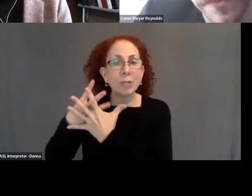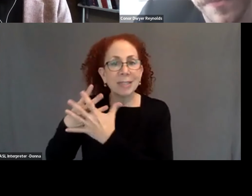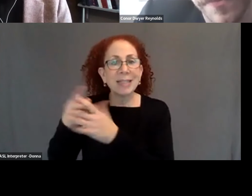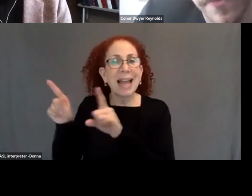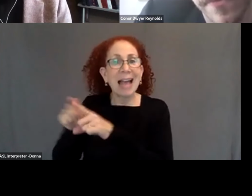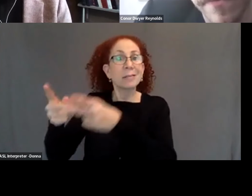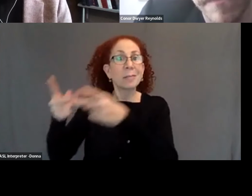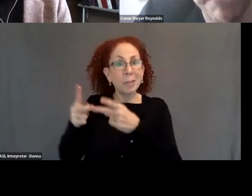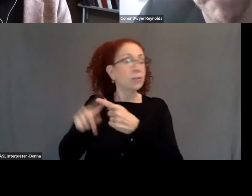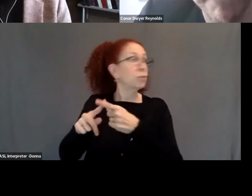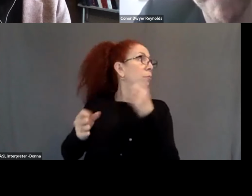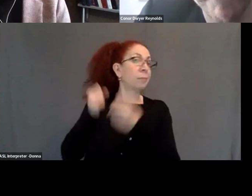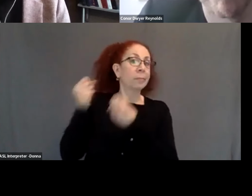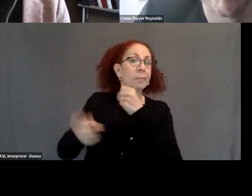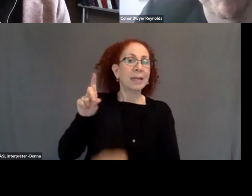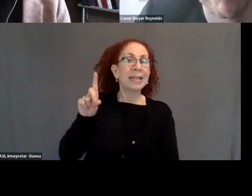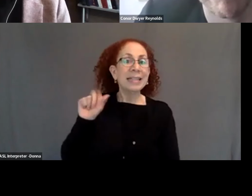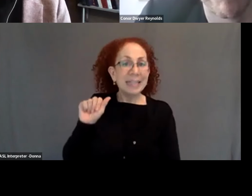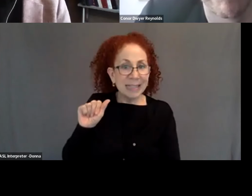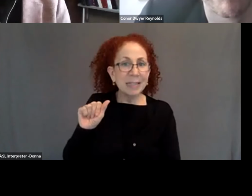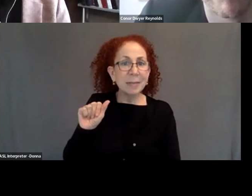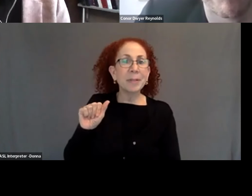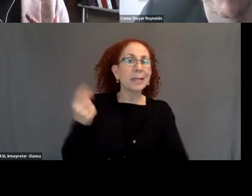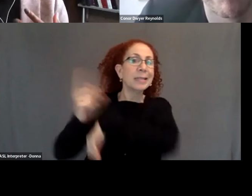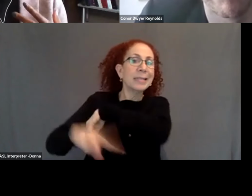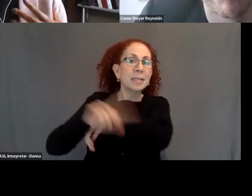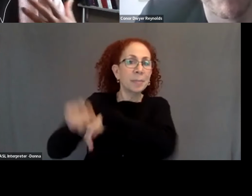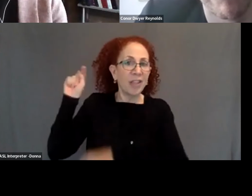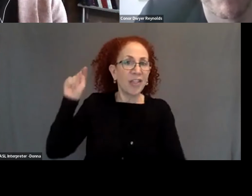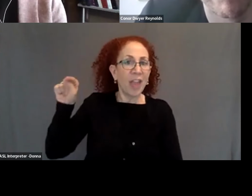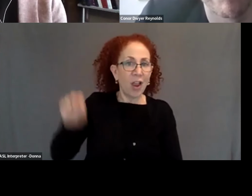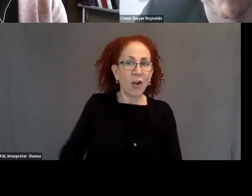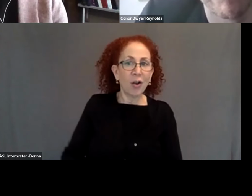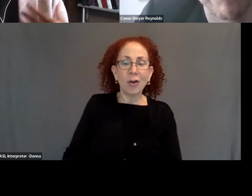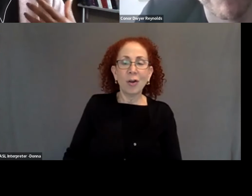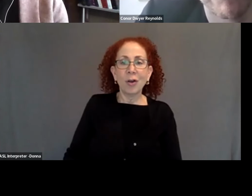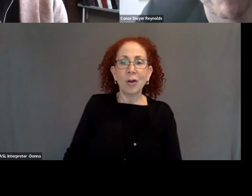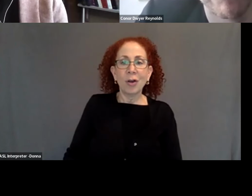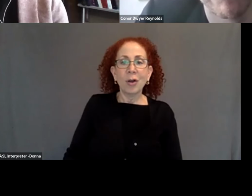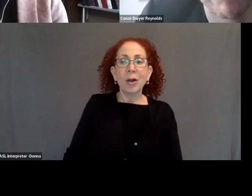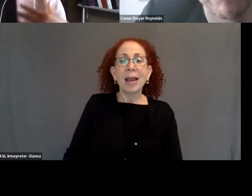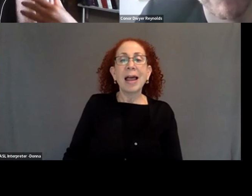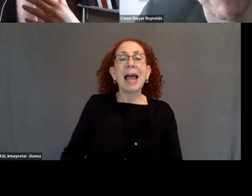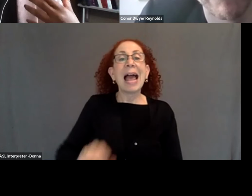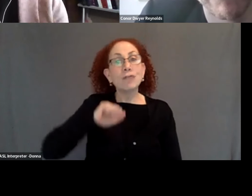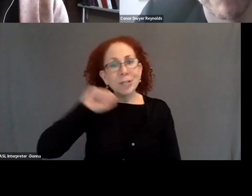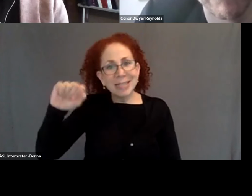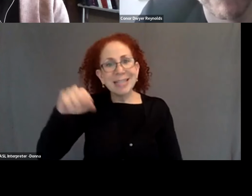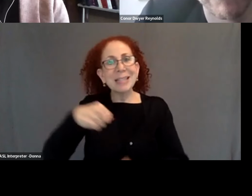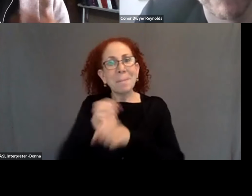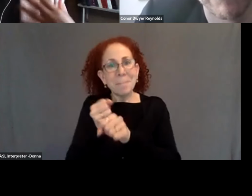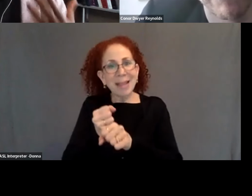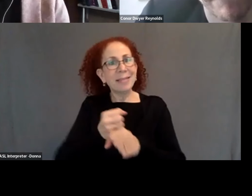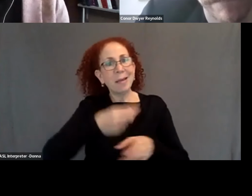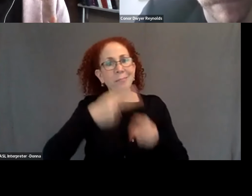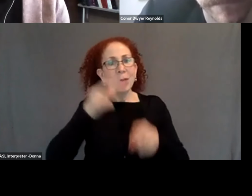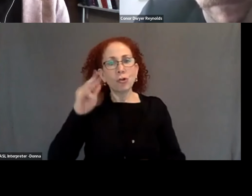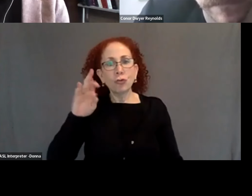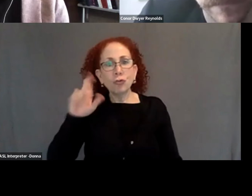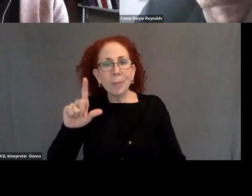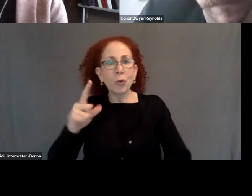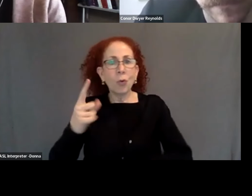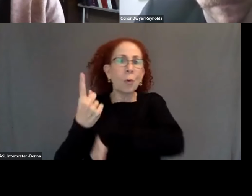site for kind of disability disciplining, and to resist criminalization, to resist